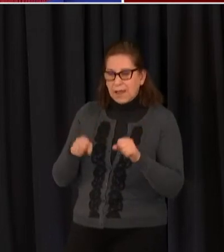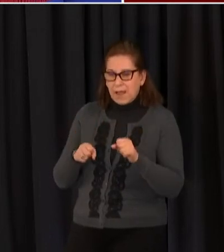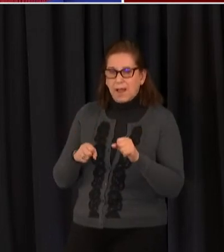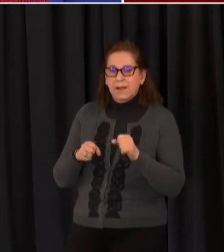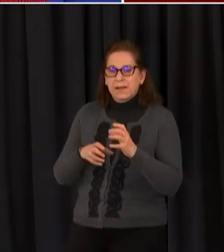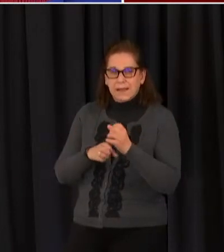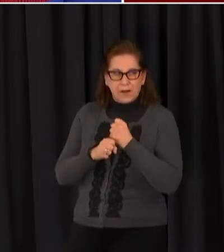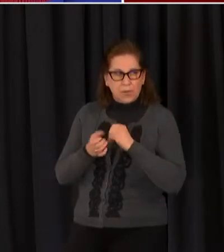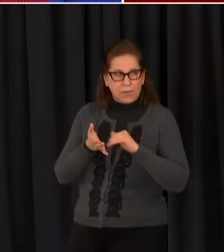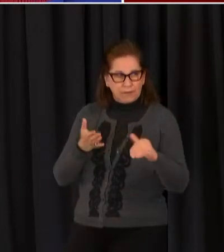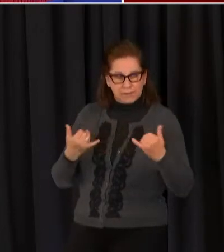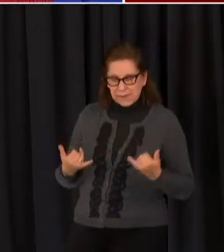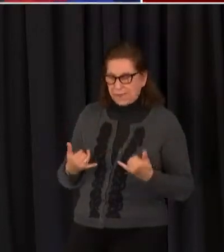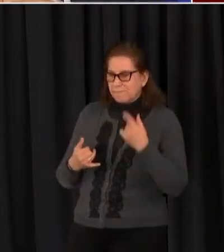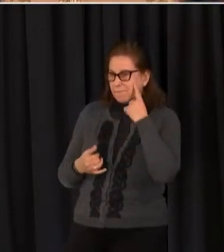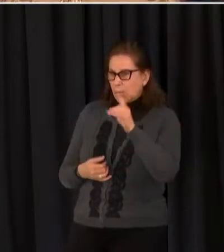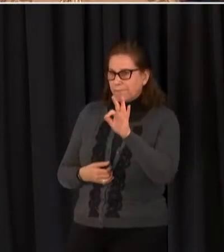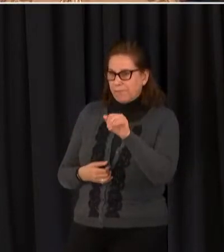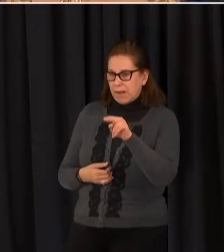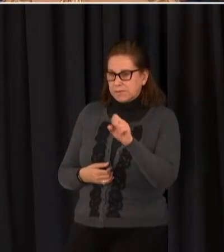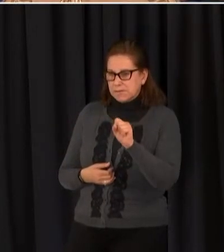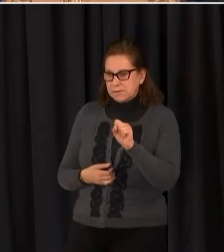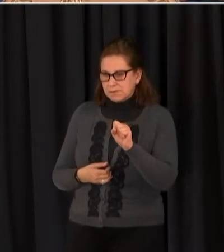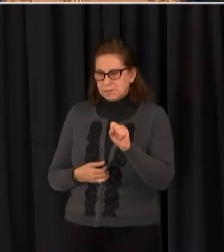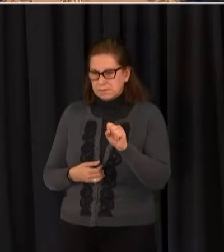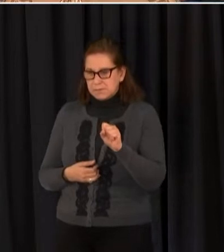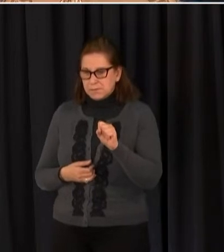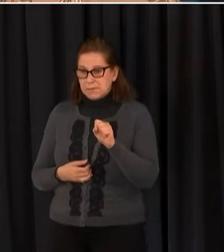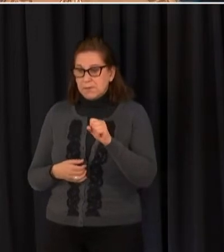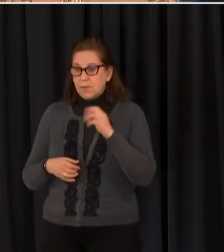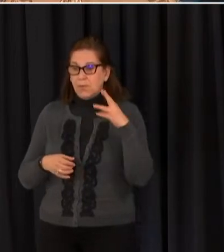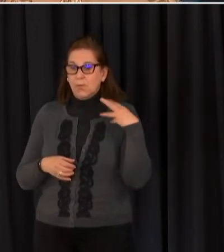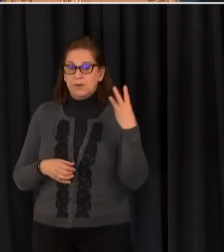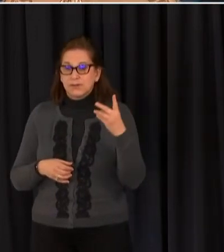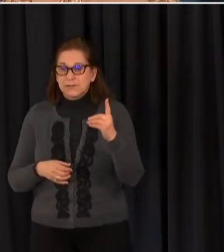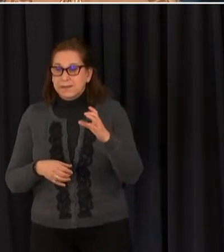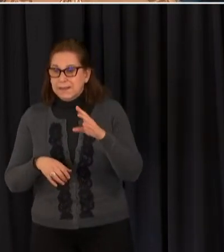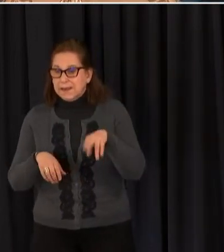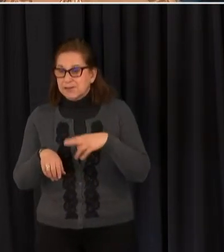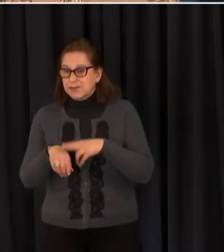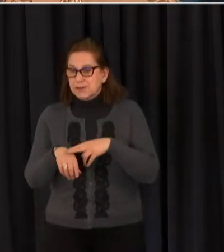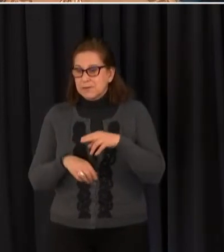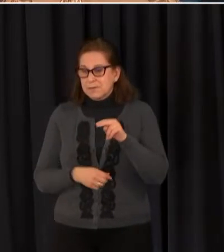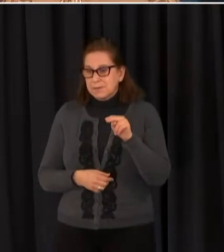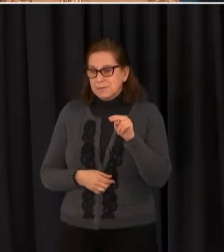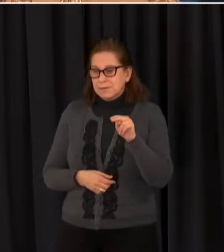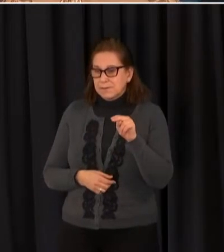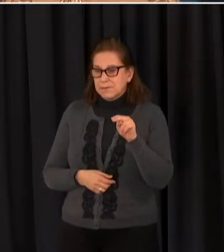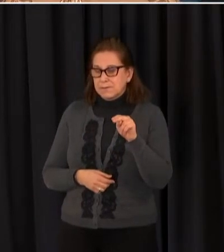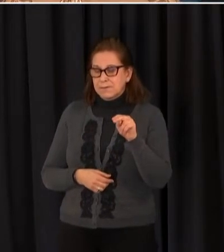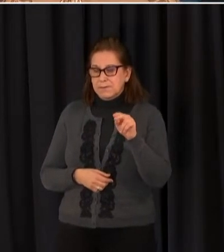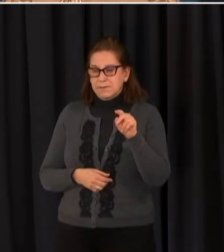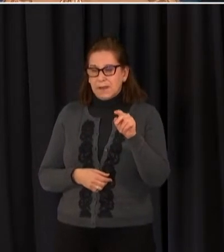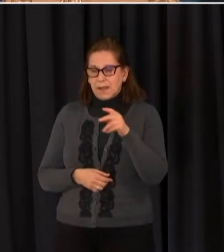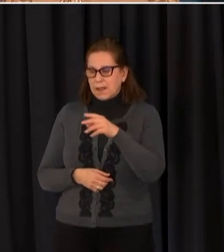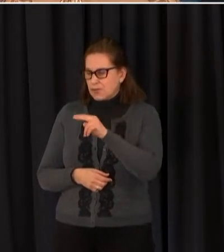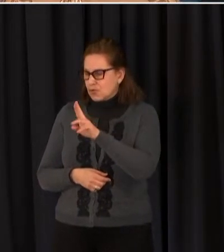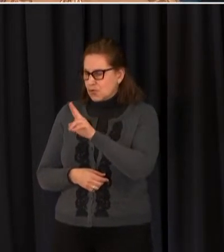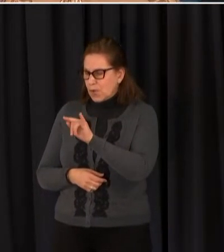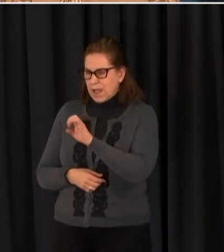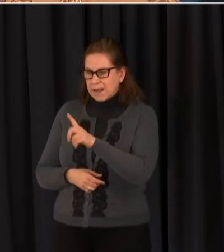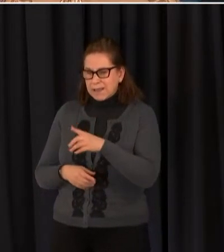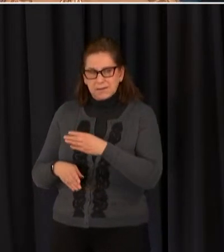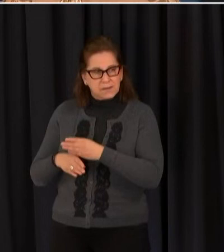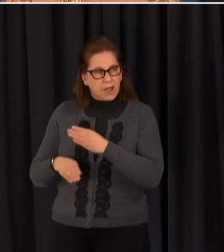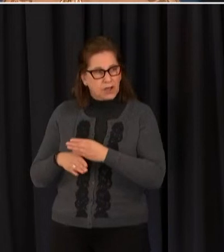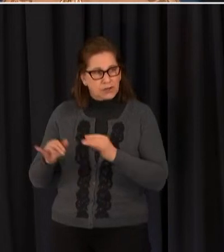now. And the Washington Nationals, we expect, and DC United will do that. And we expect with